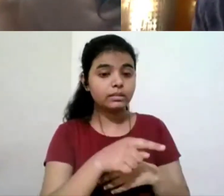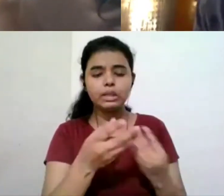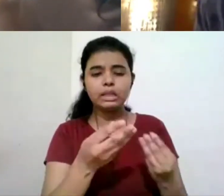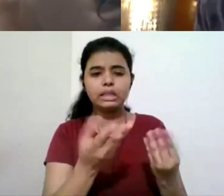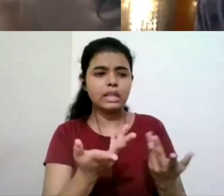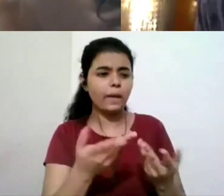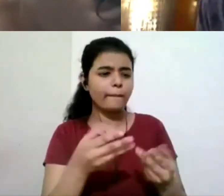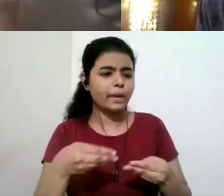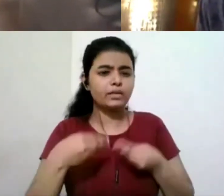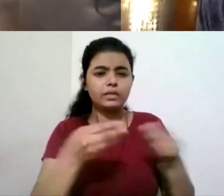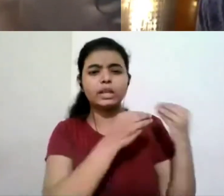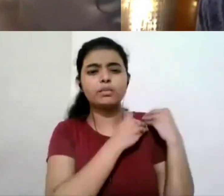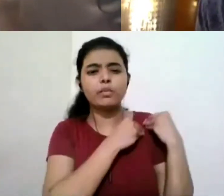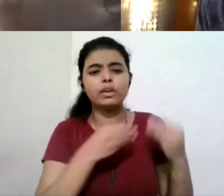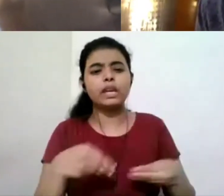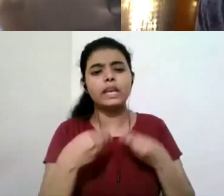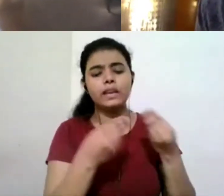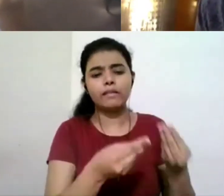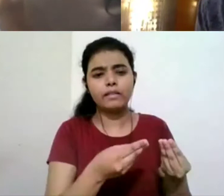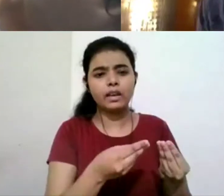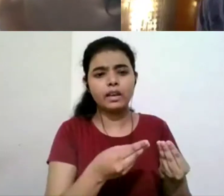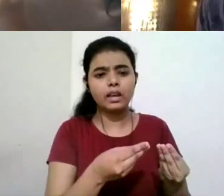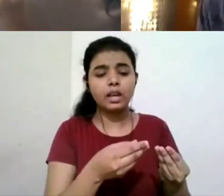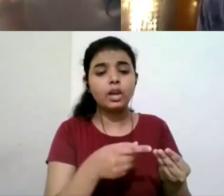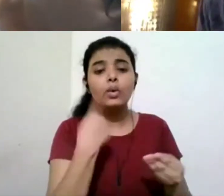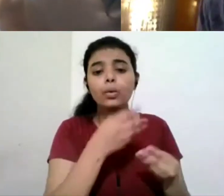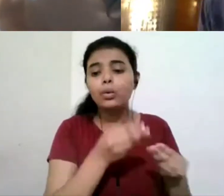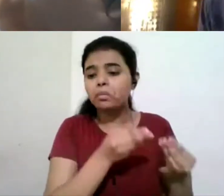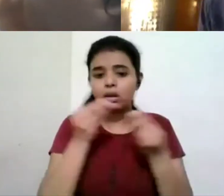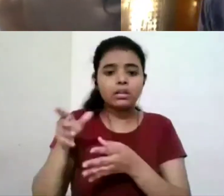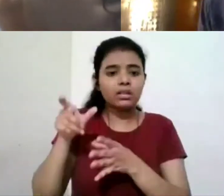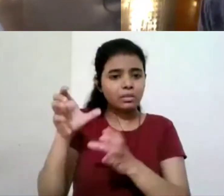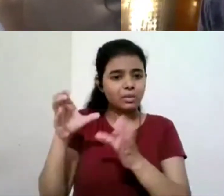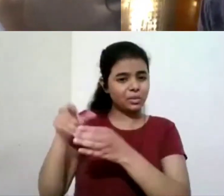who are sort of given this responsibility to further take care of